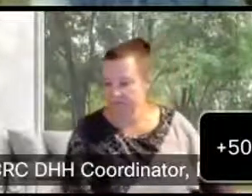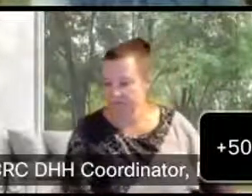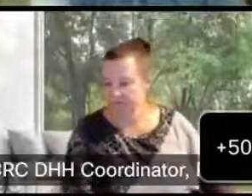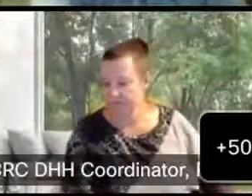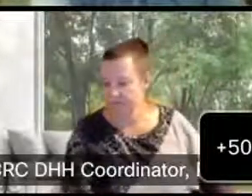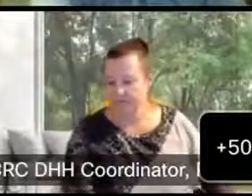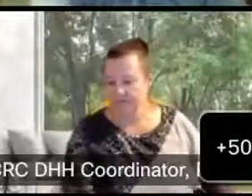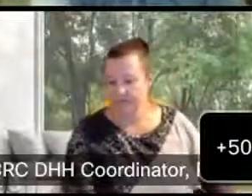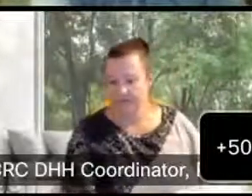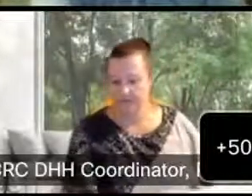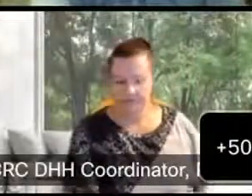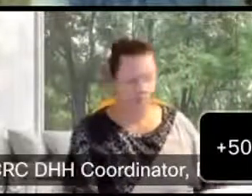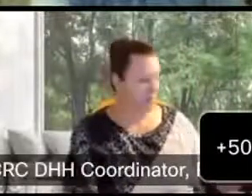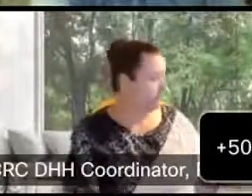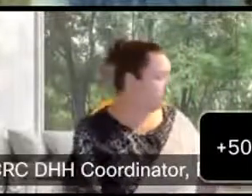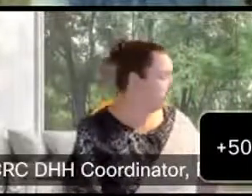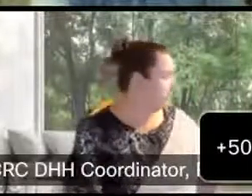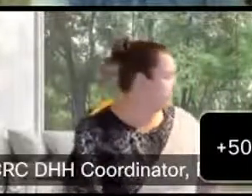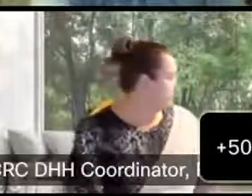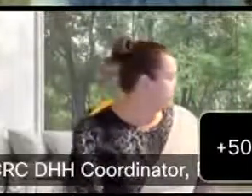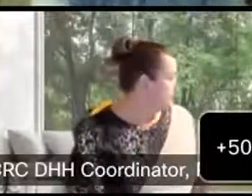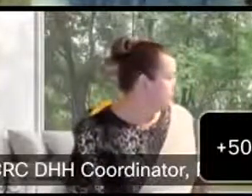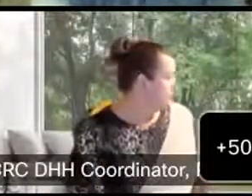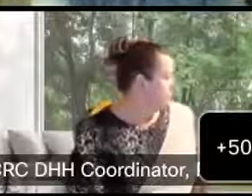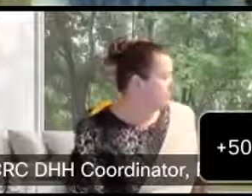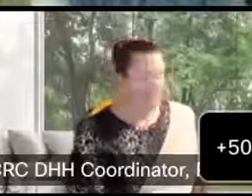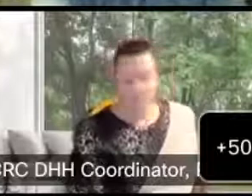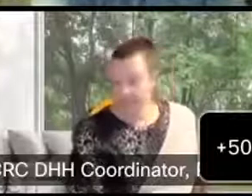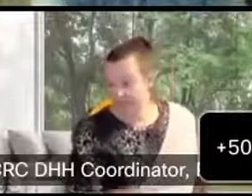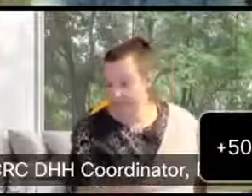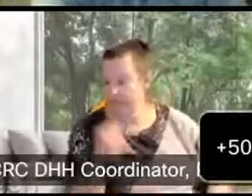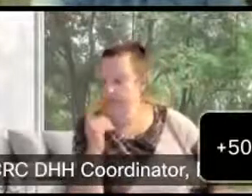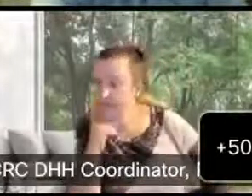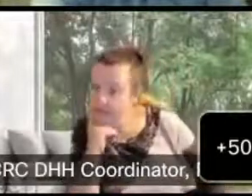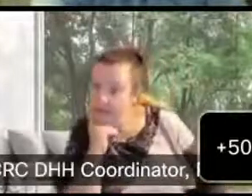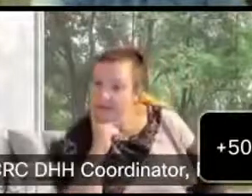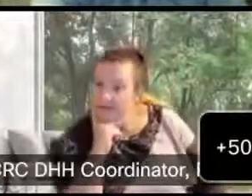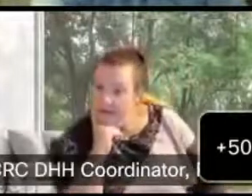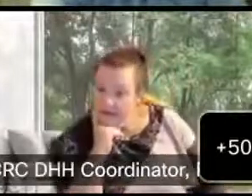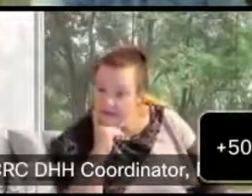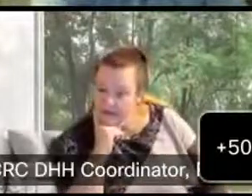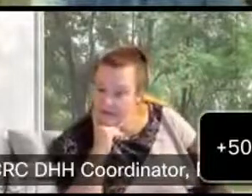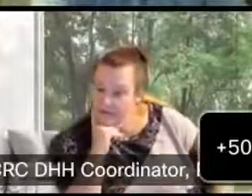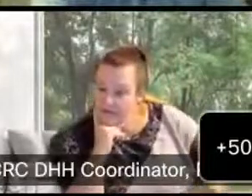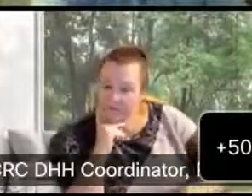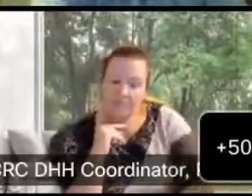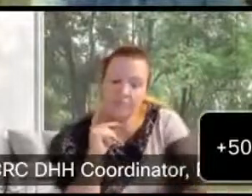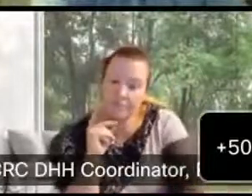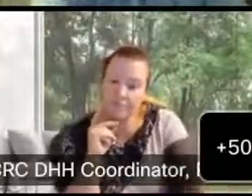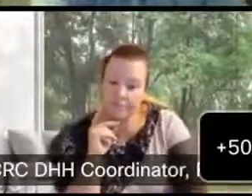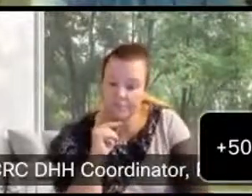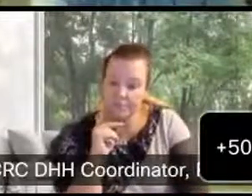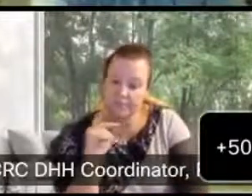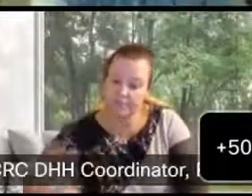grant, please go ahead and look at the RFP on our website. And then November